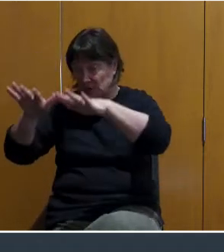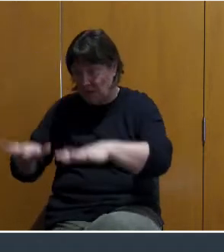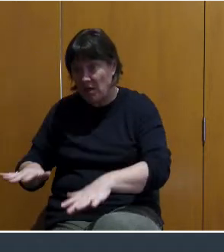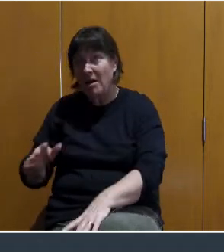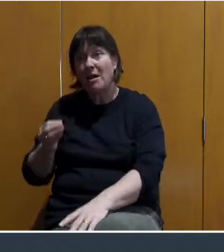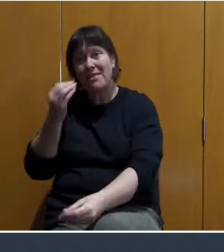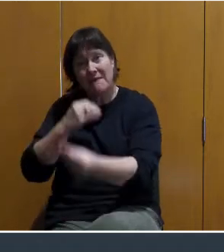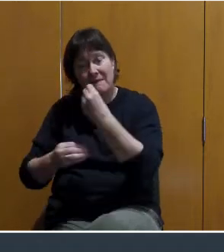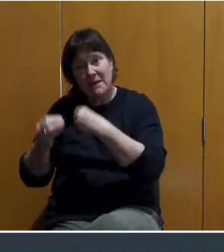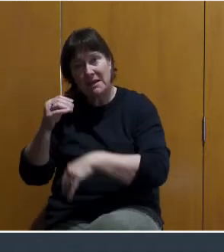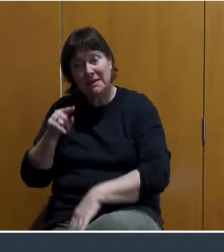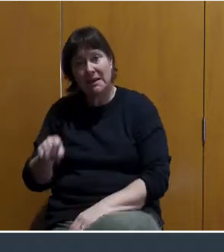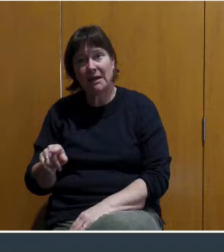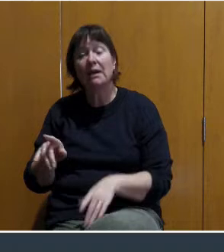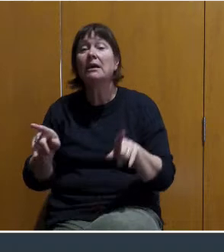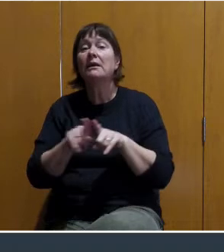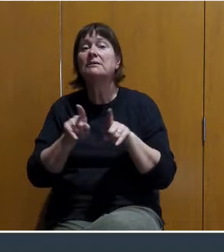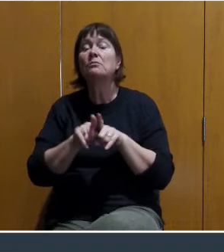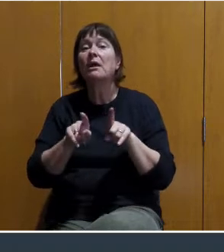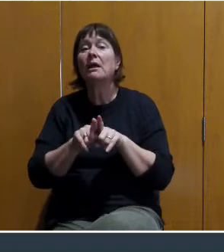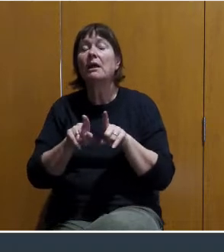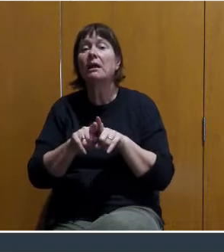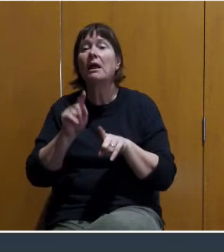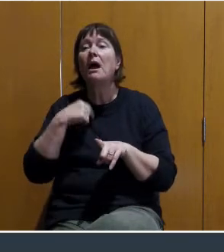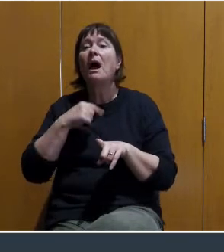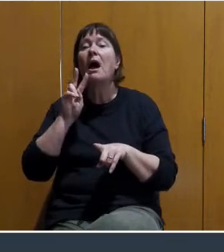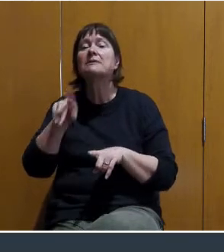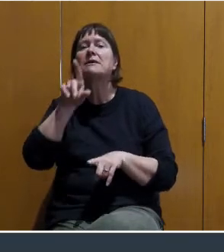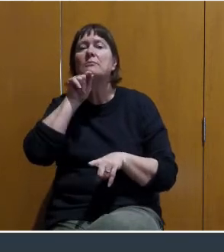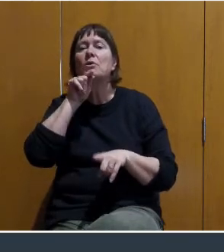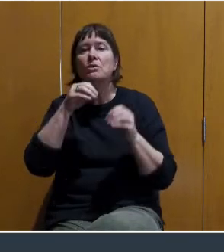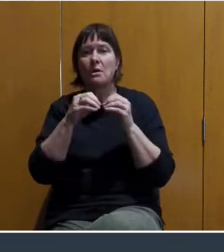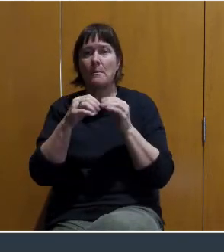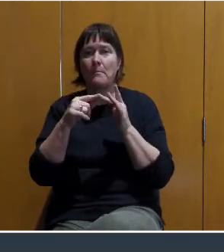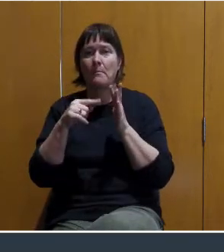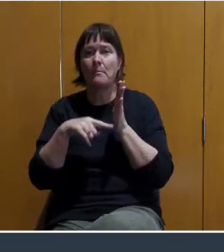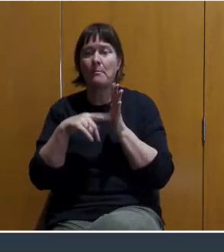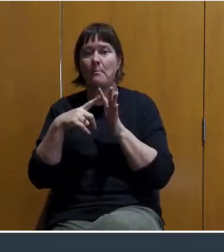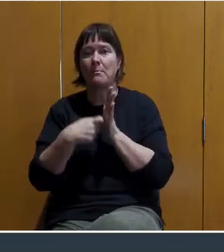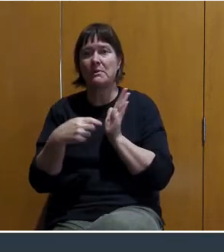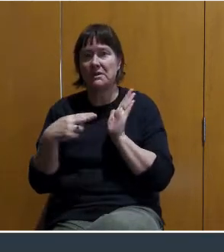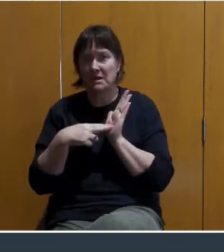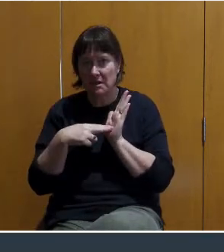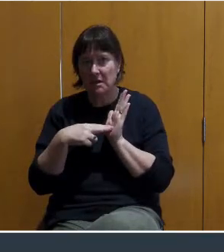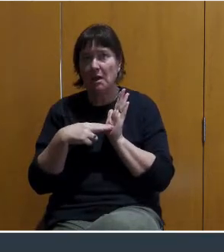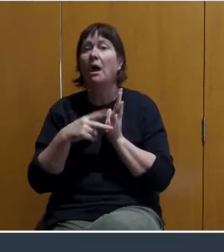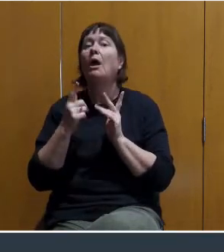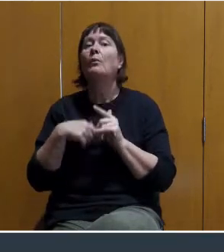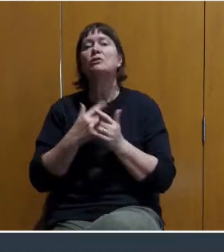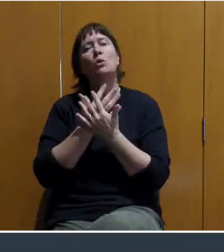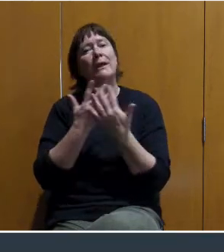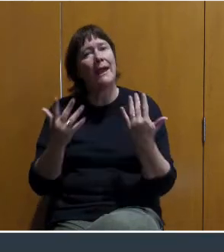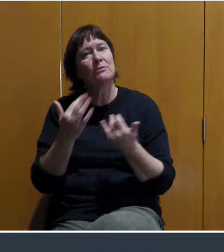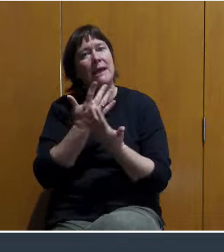I've seen bittern up here. Birds New Zealand do a census count, a weight count twice a year, and we walk these